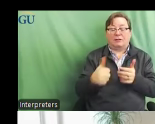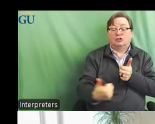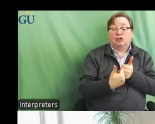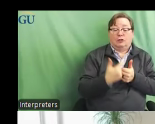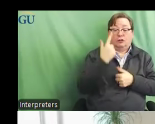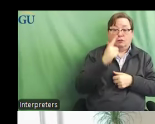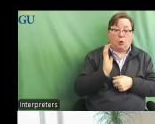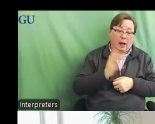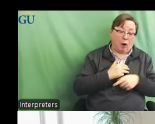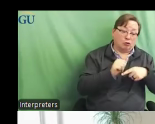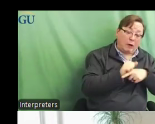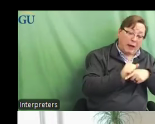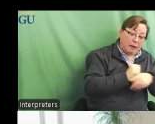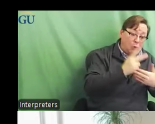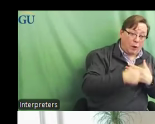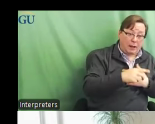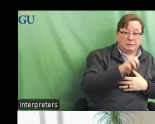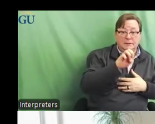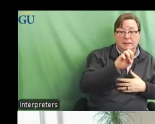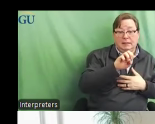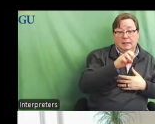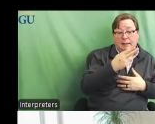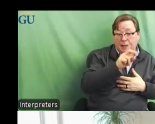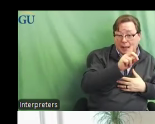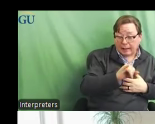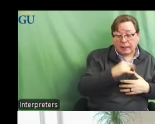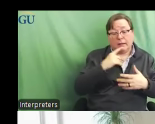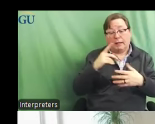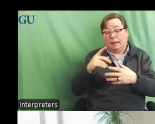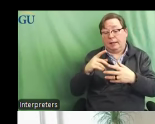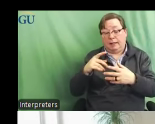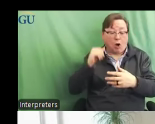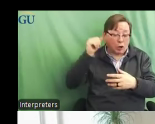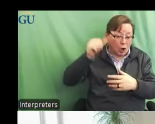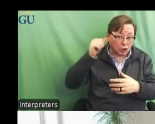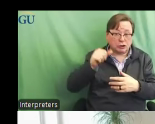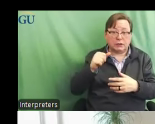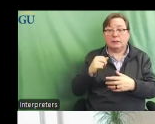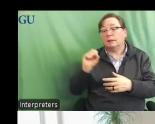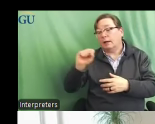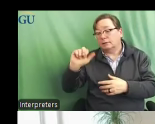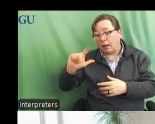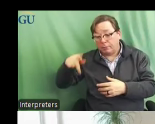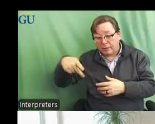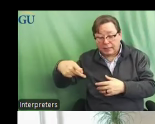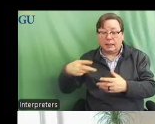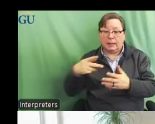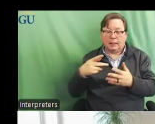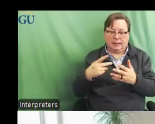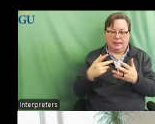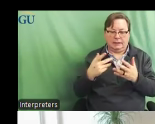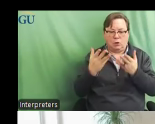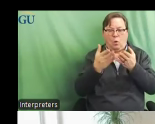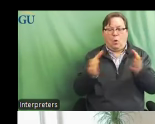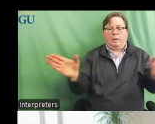preparation programs in early intervention, in speech-language pathology, in audiology, is amping up that knowledge base